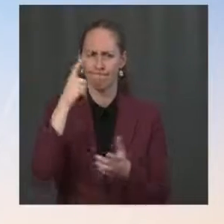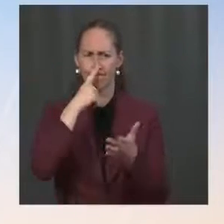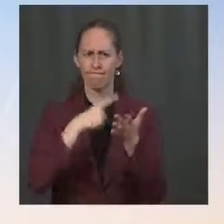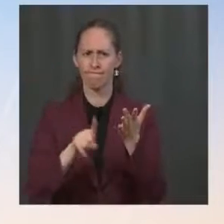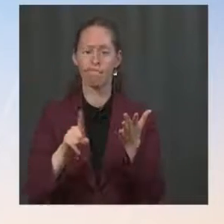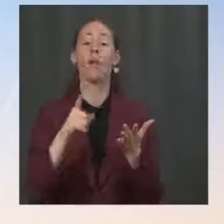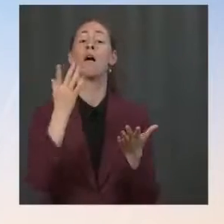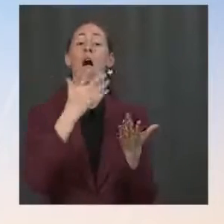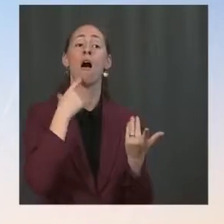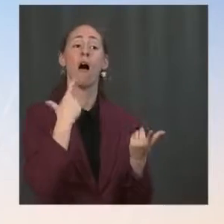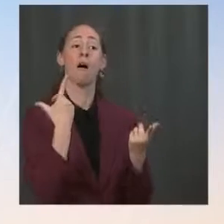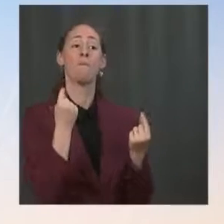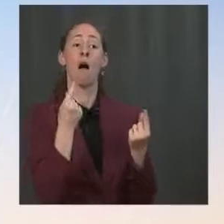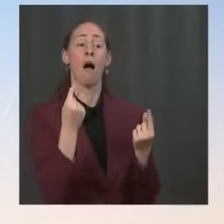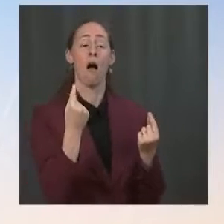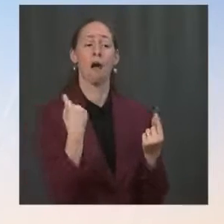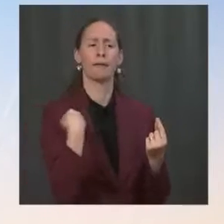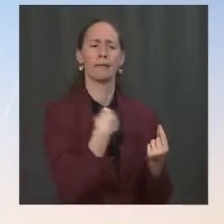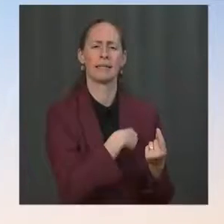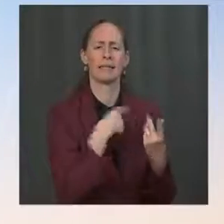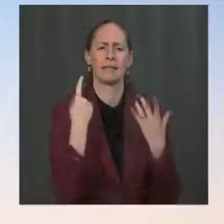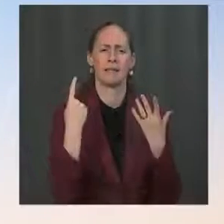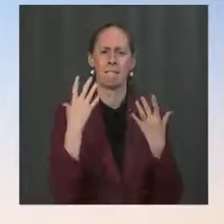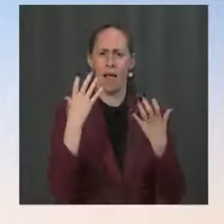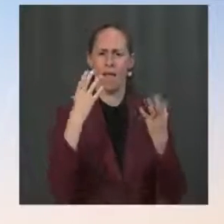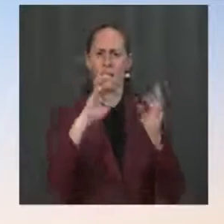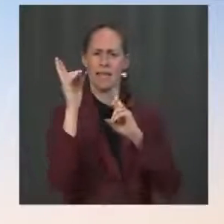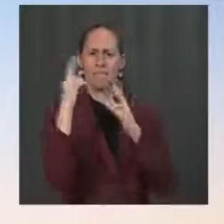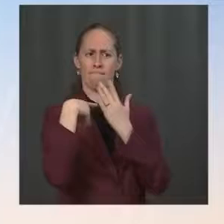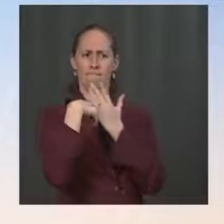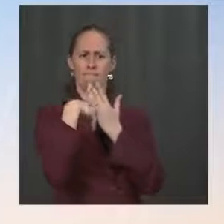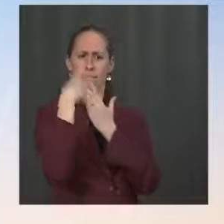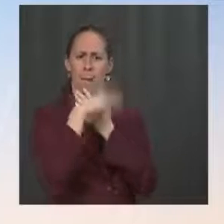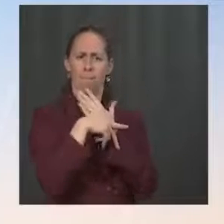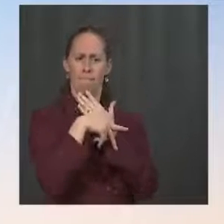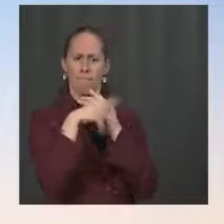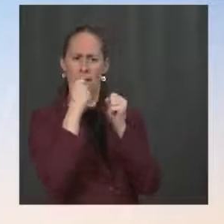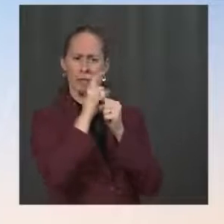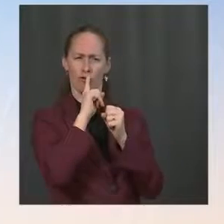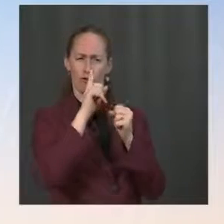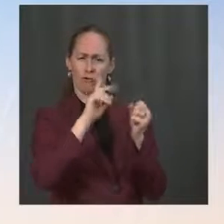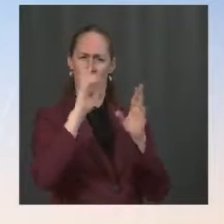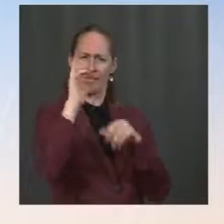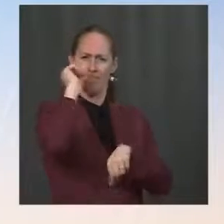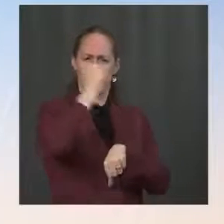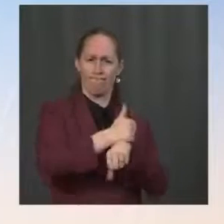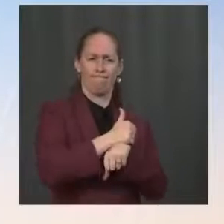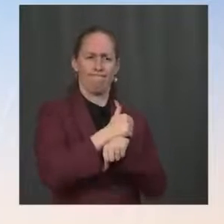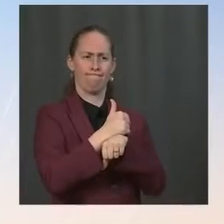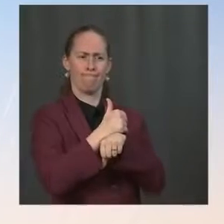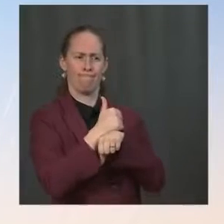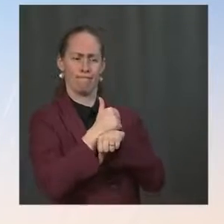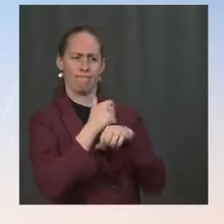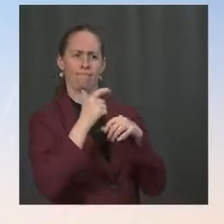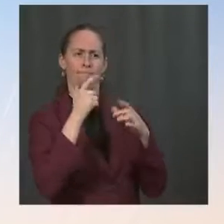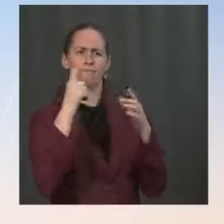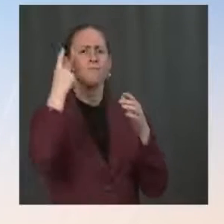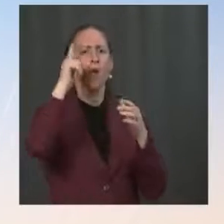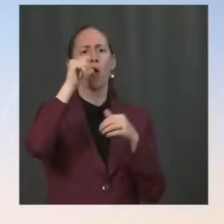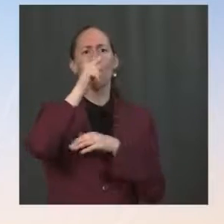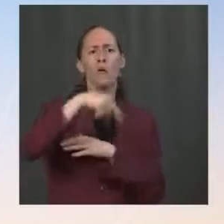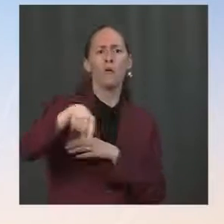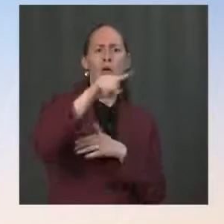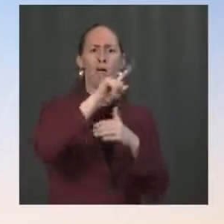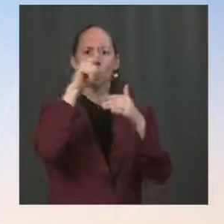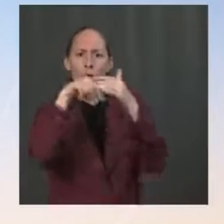our muscles working again, both in our systems and the incredible refugee groups that are working on welcoming refugees from